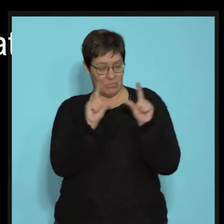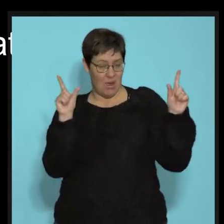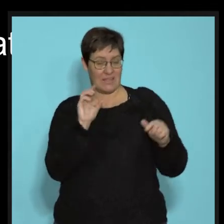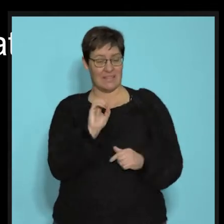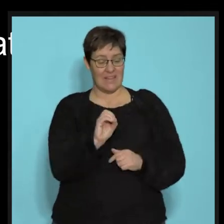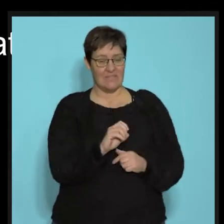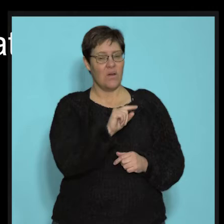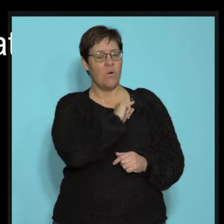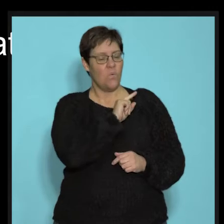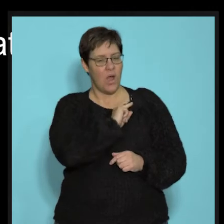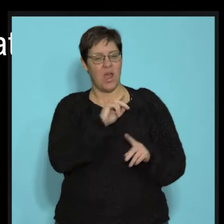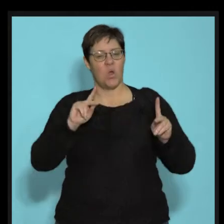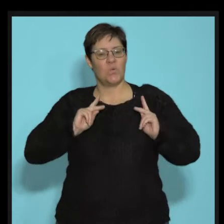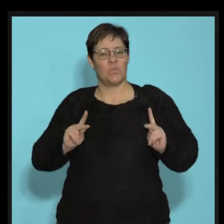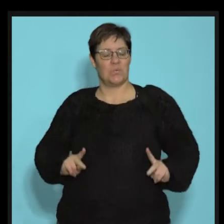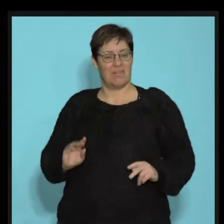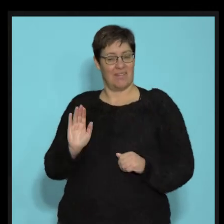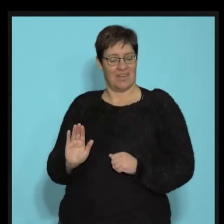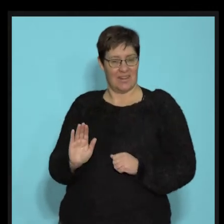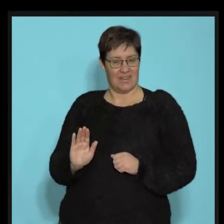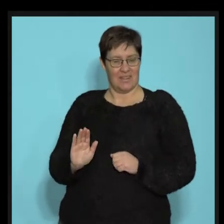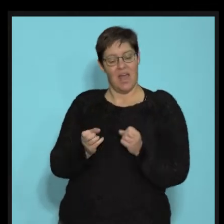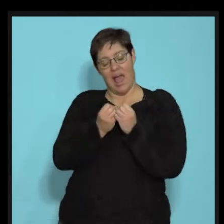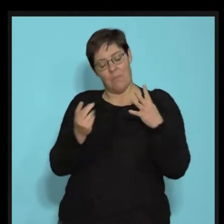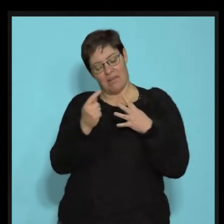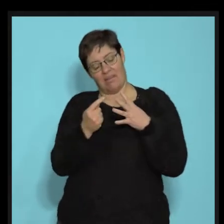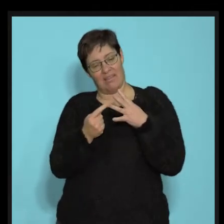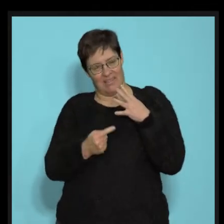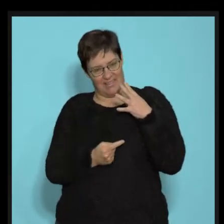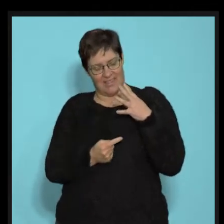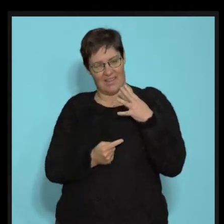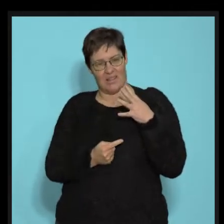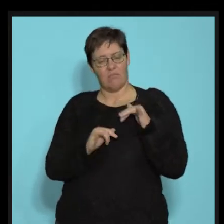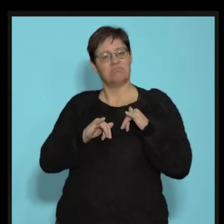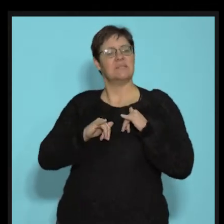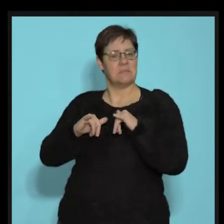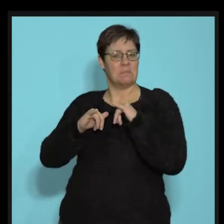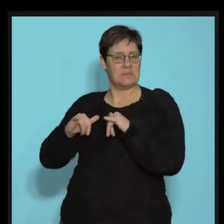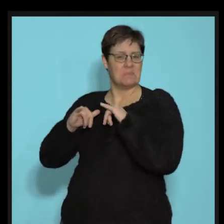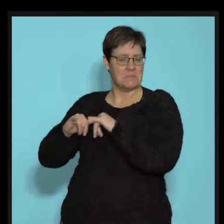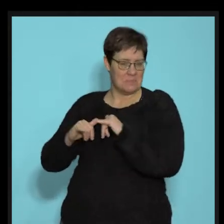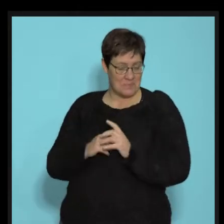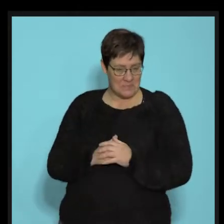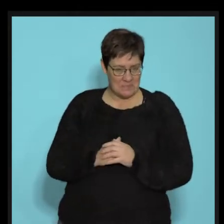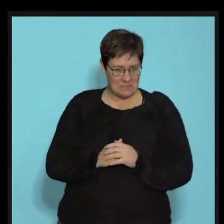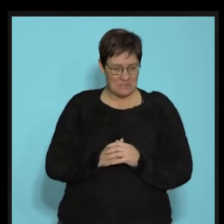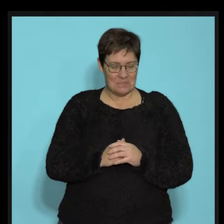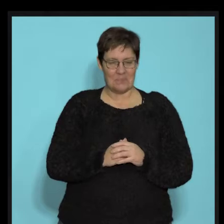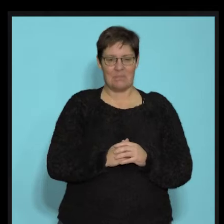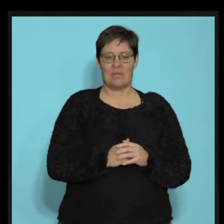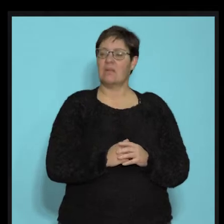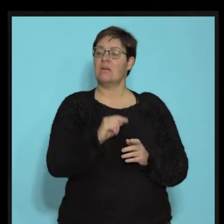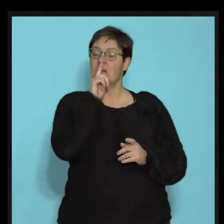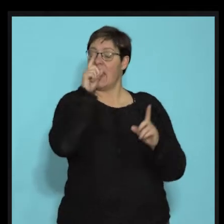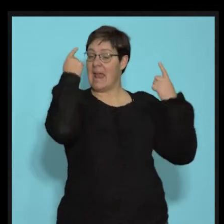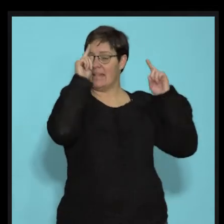look at the human section, how many of the names they have in common. Now this is my insect over here.